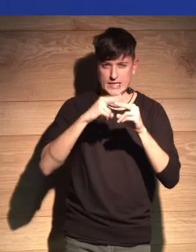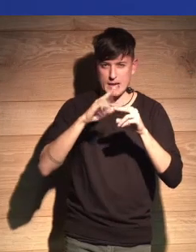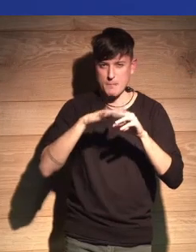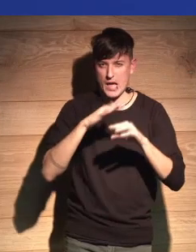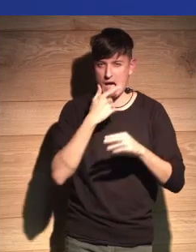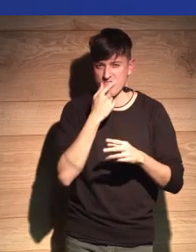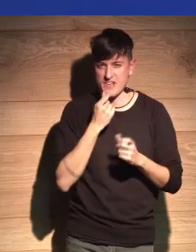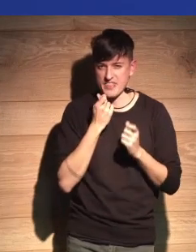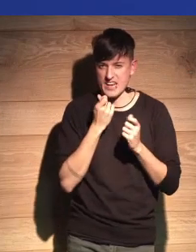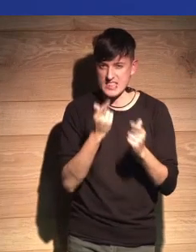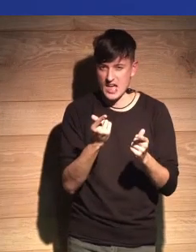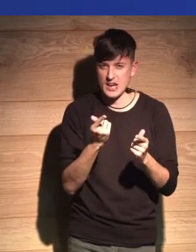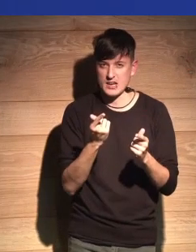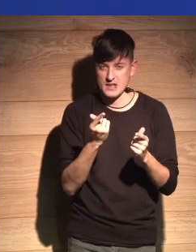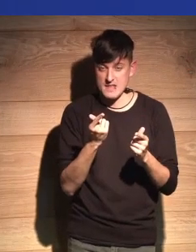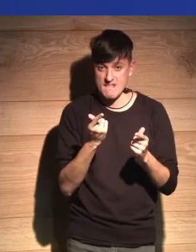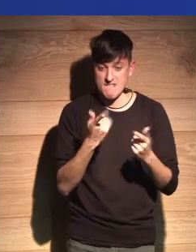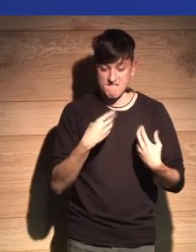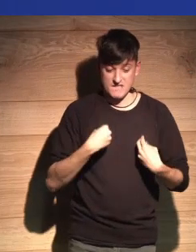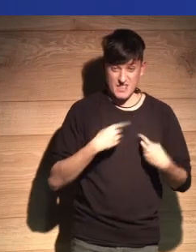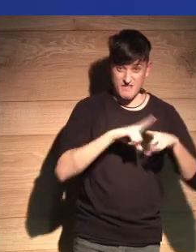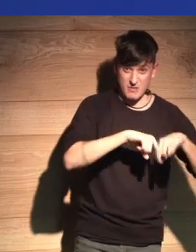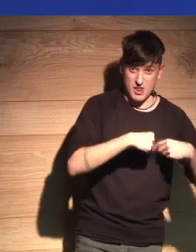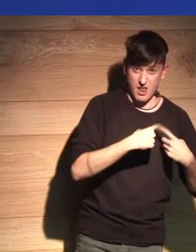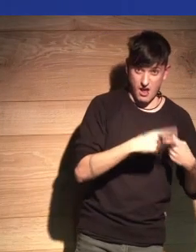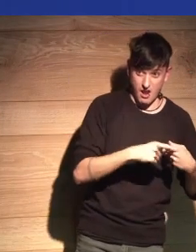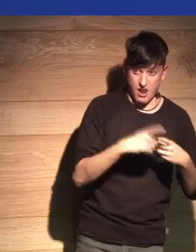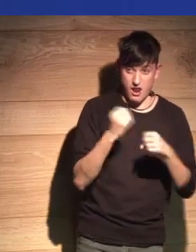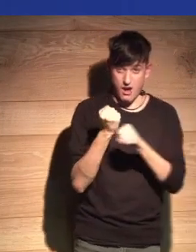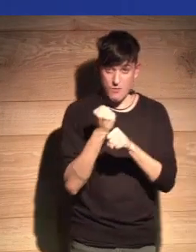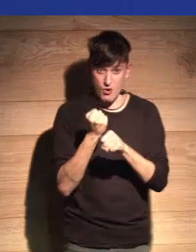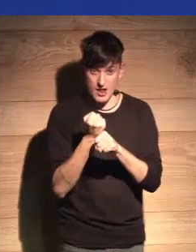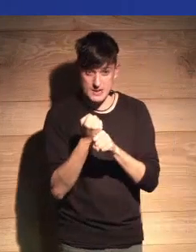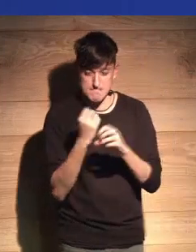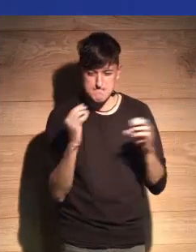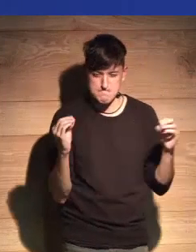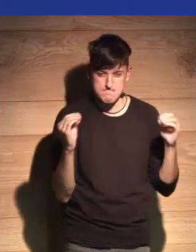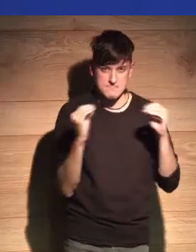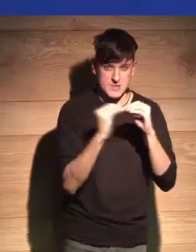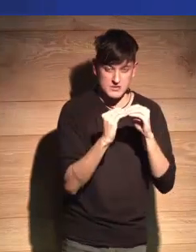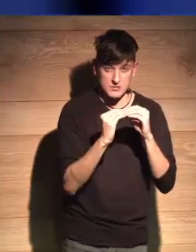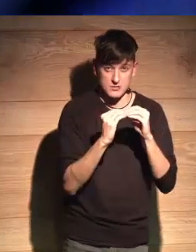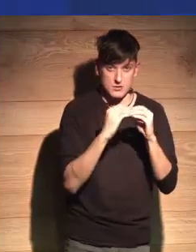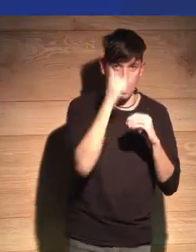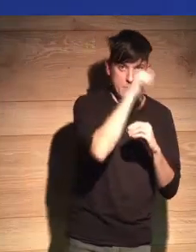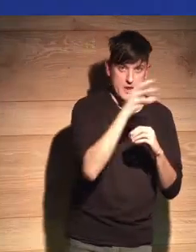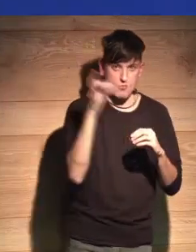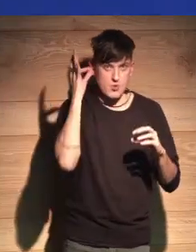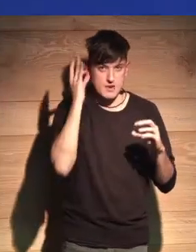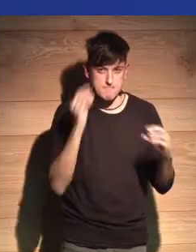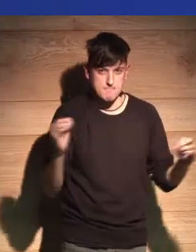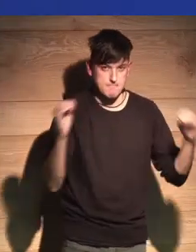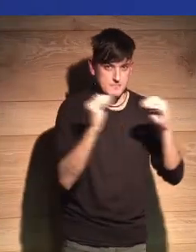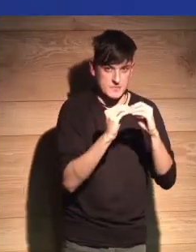develop policies that facilitate work-life balance involving